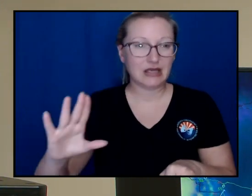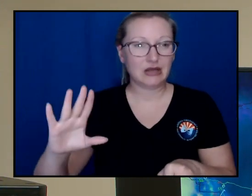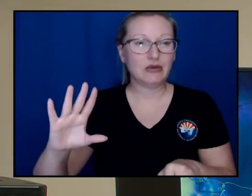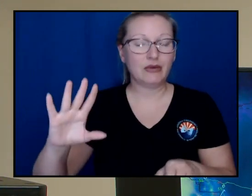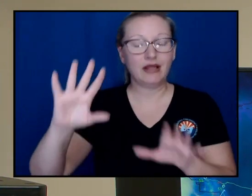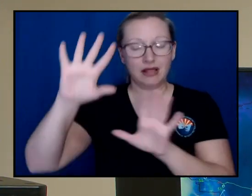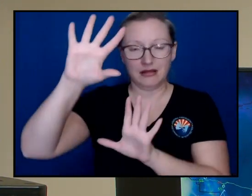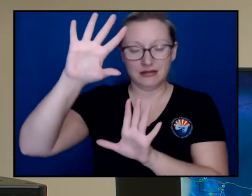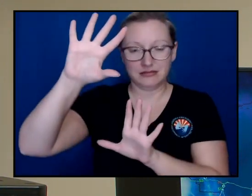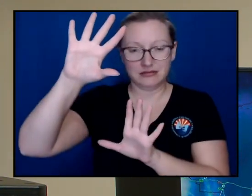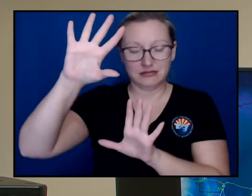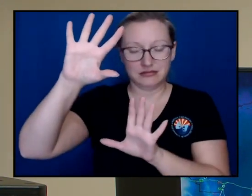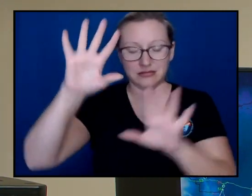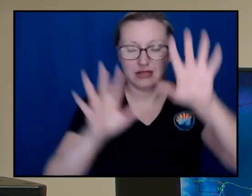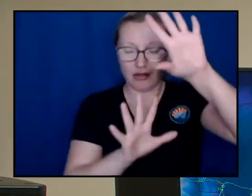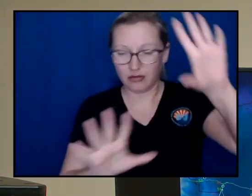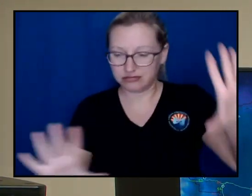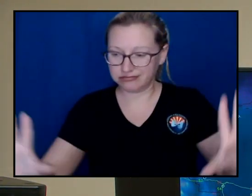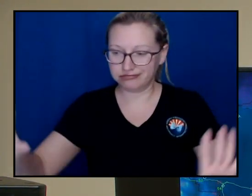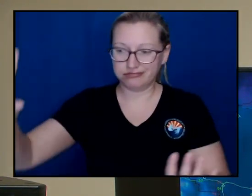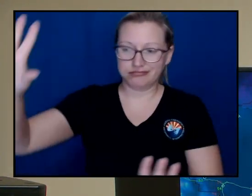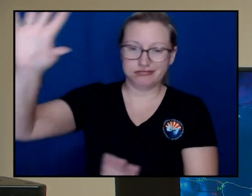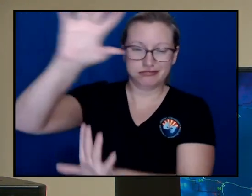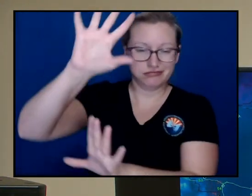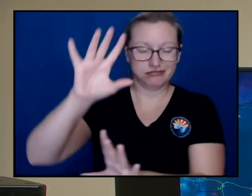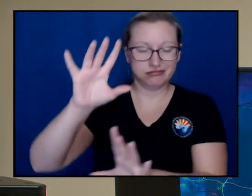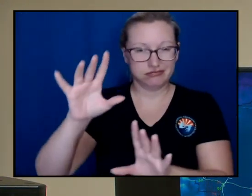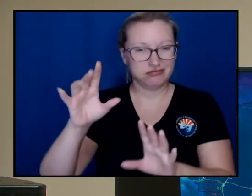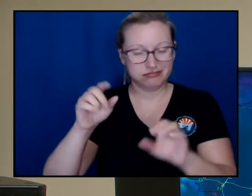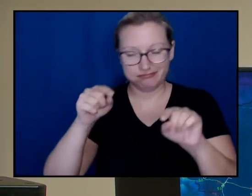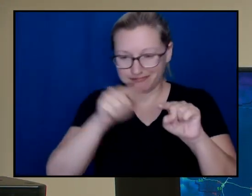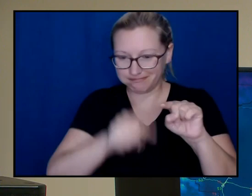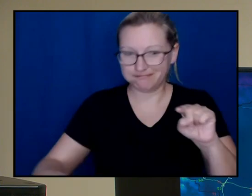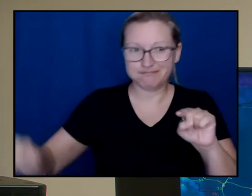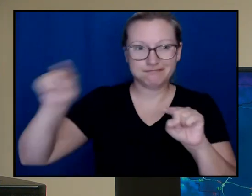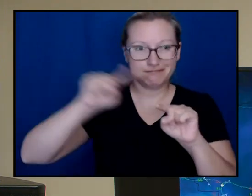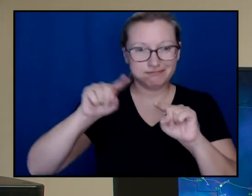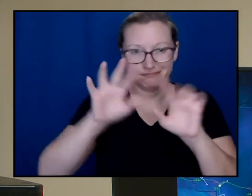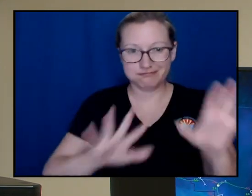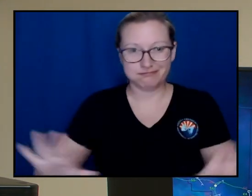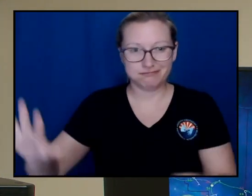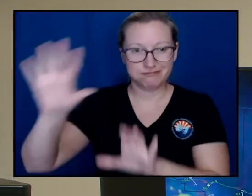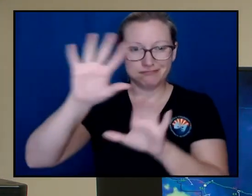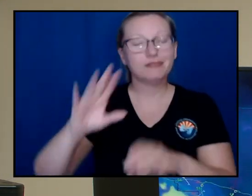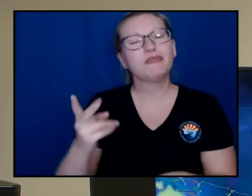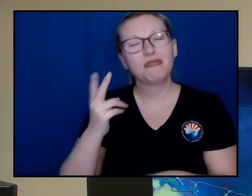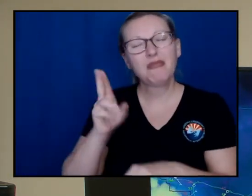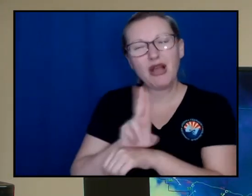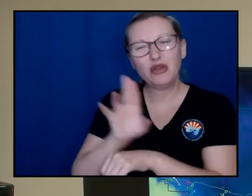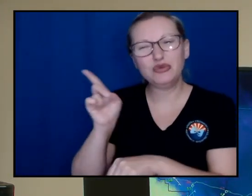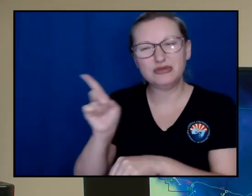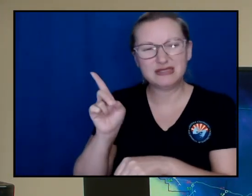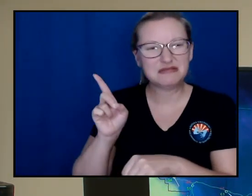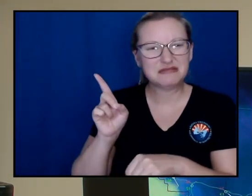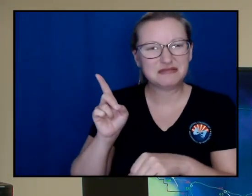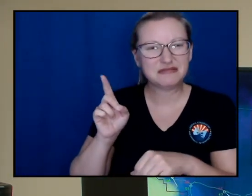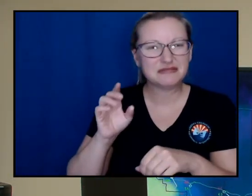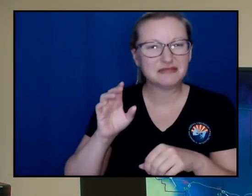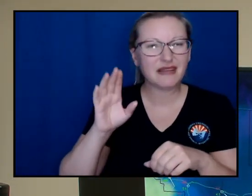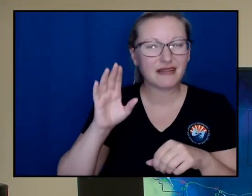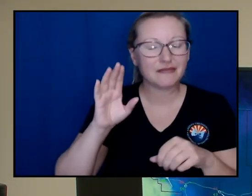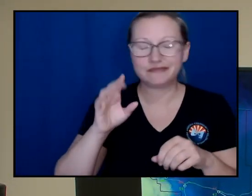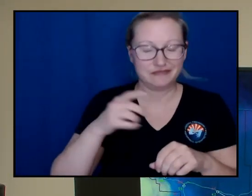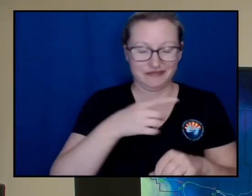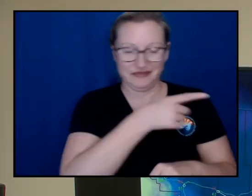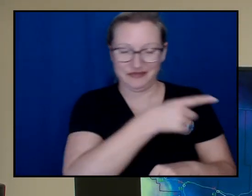we're seeing here on this simple water vapor imagery. And I use this imagery a lot. This is basically a composite. It allows